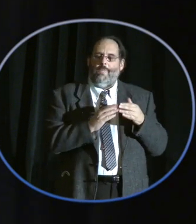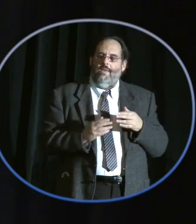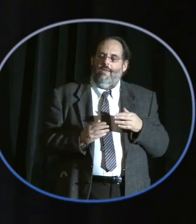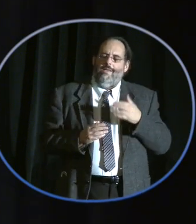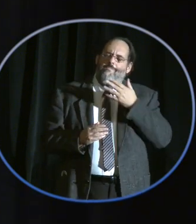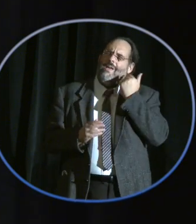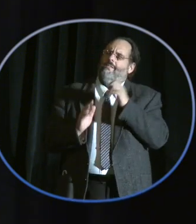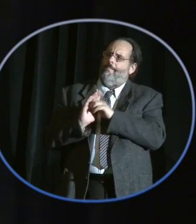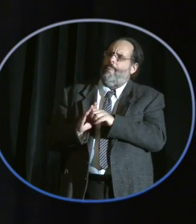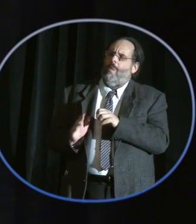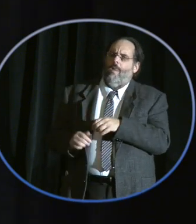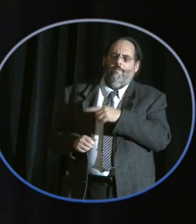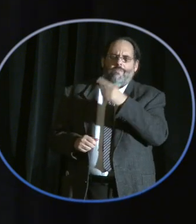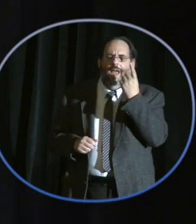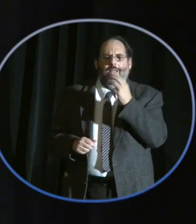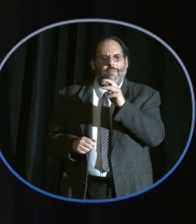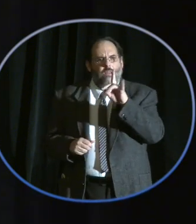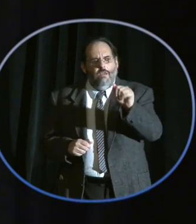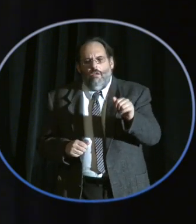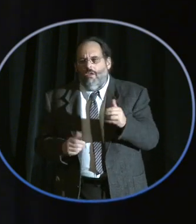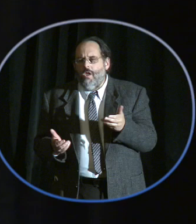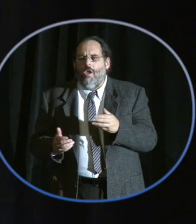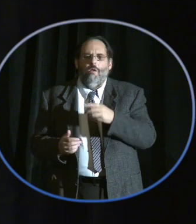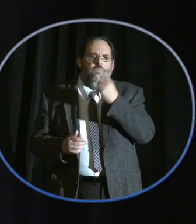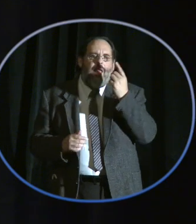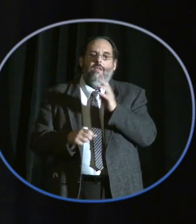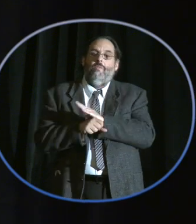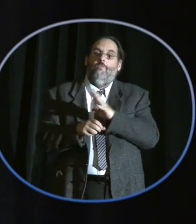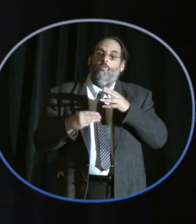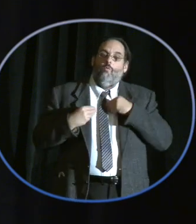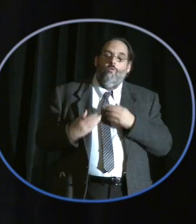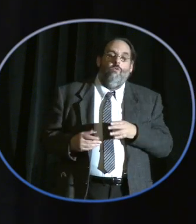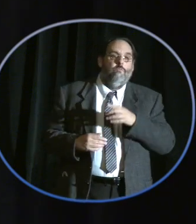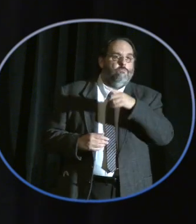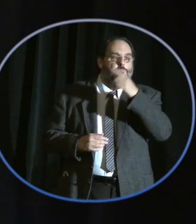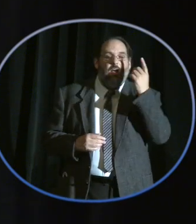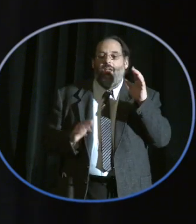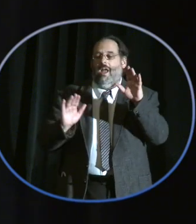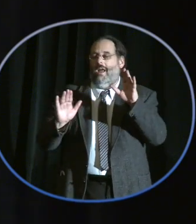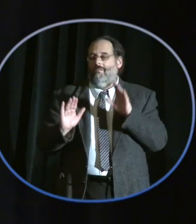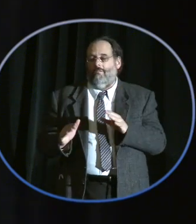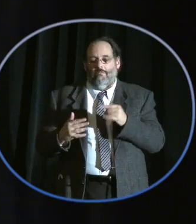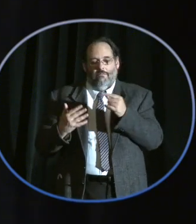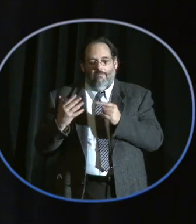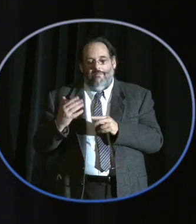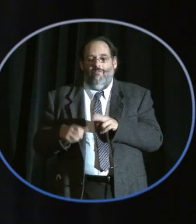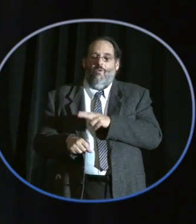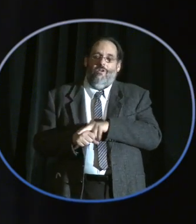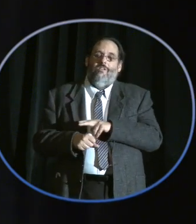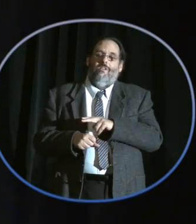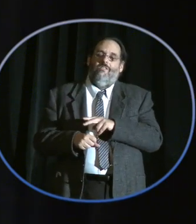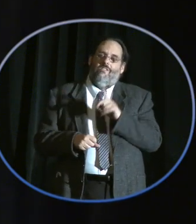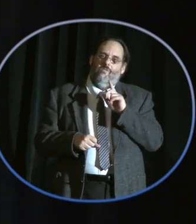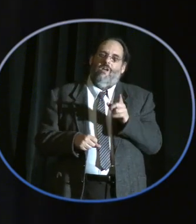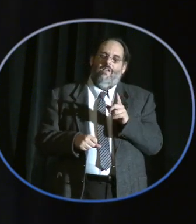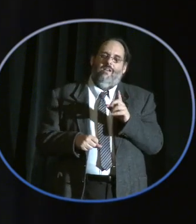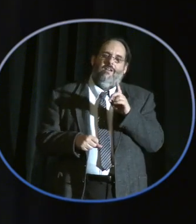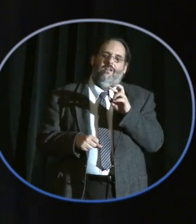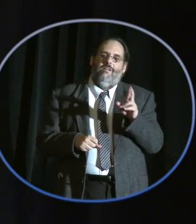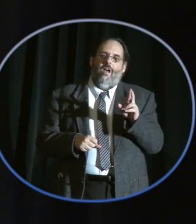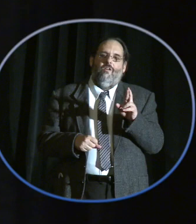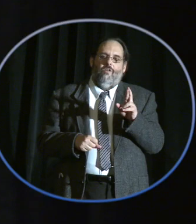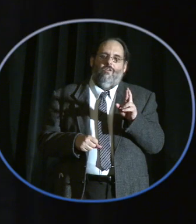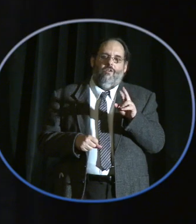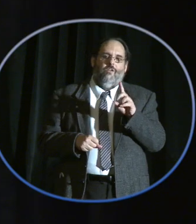the best example of Black media, Black business, and Black excellence, all of course which is personified by Dr.